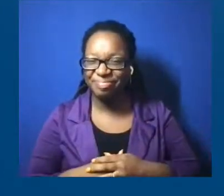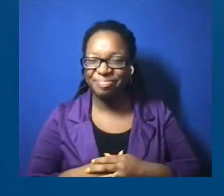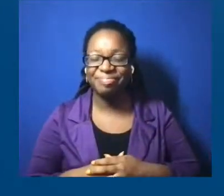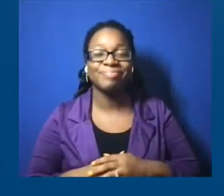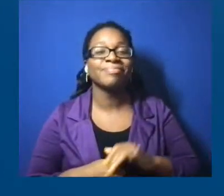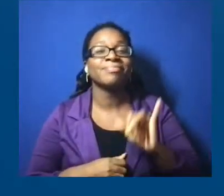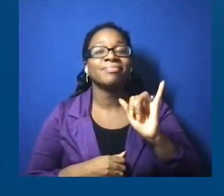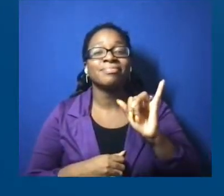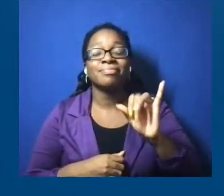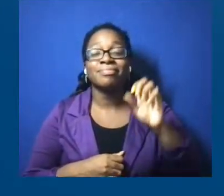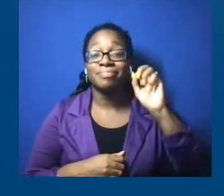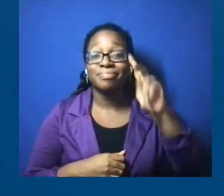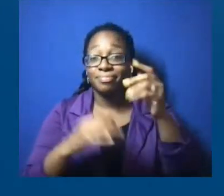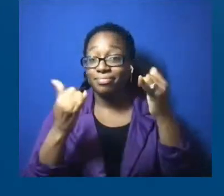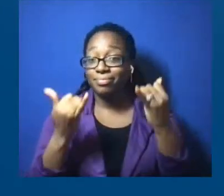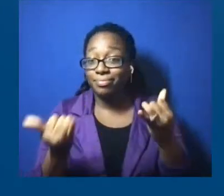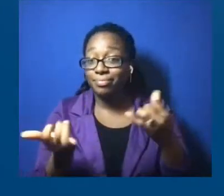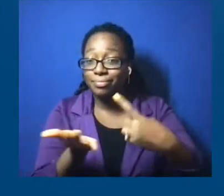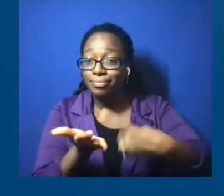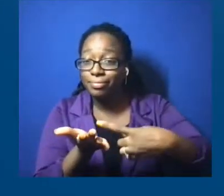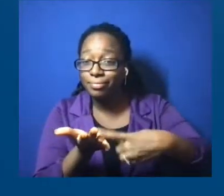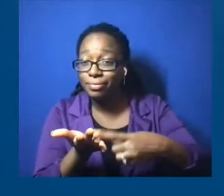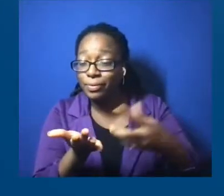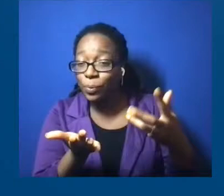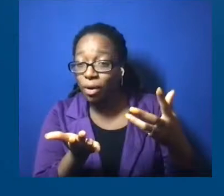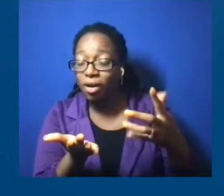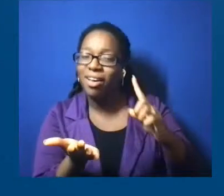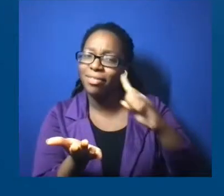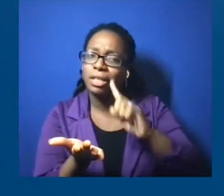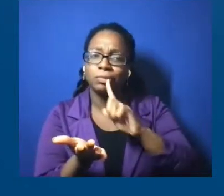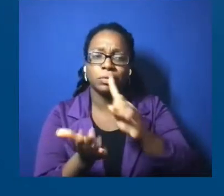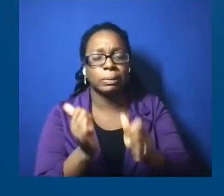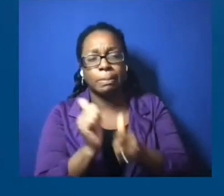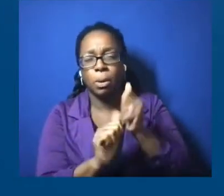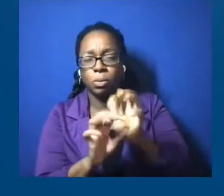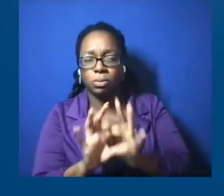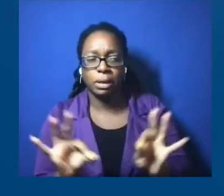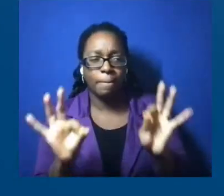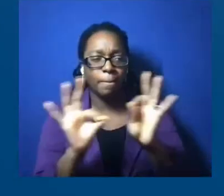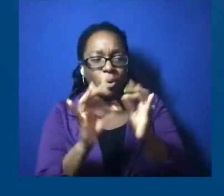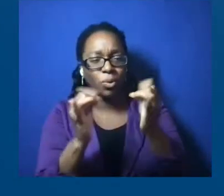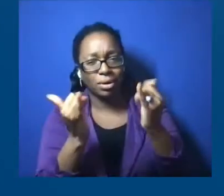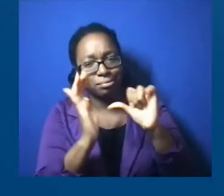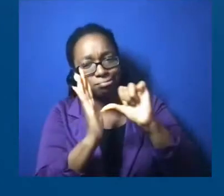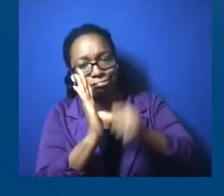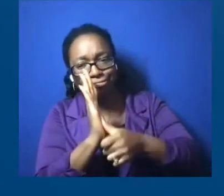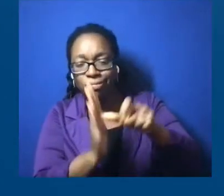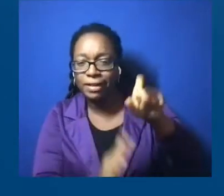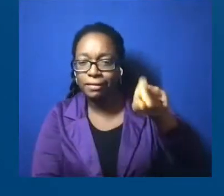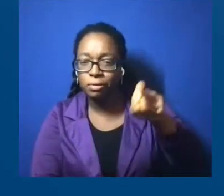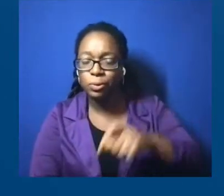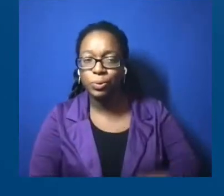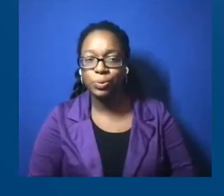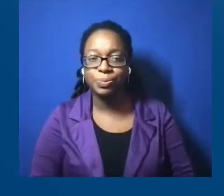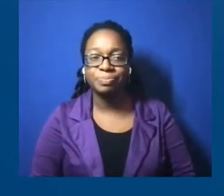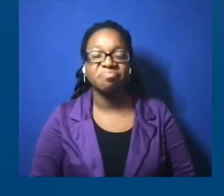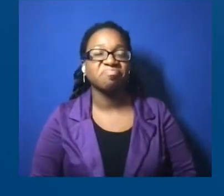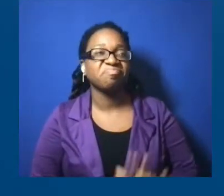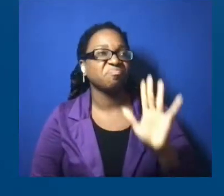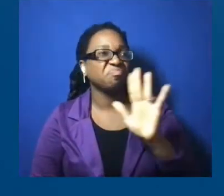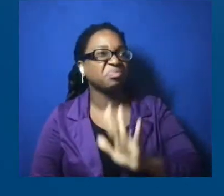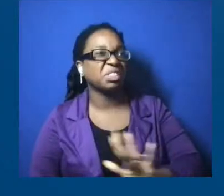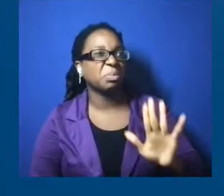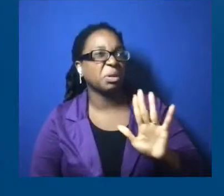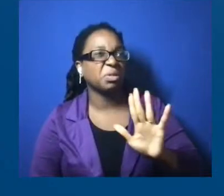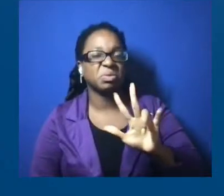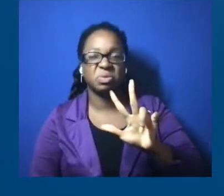want to talk about, I want to make what I think is the most important closing argument to make. I've been into about